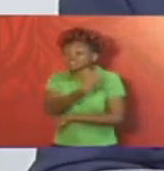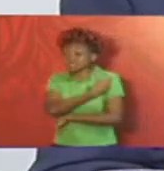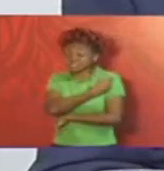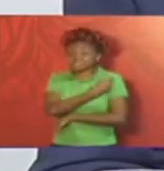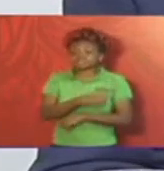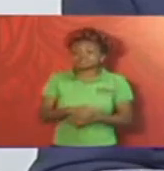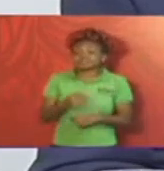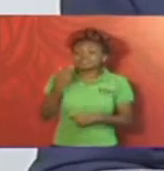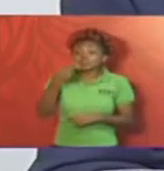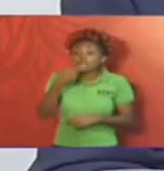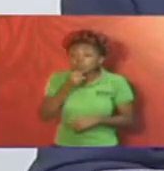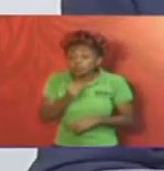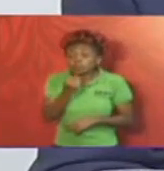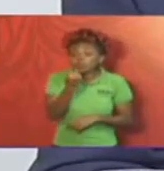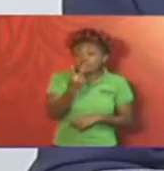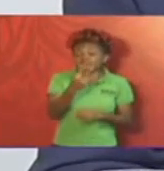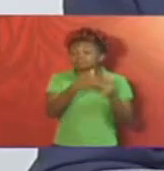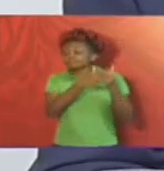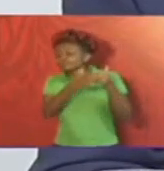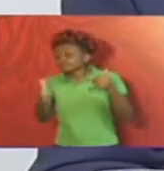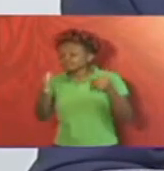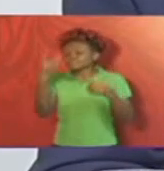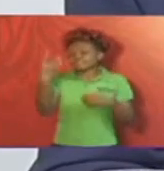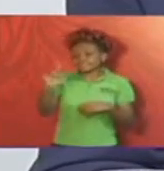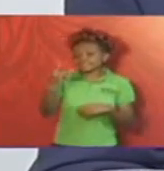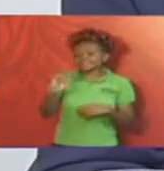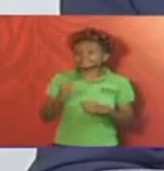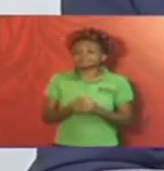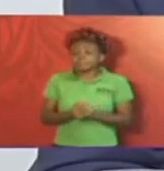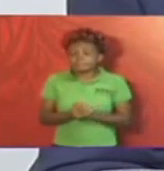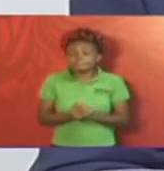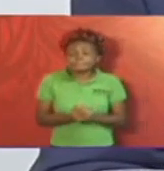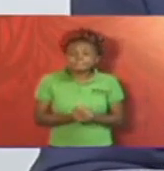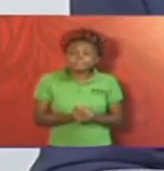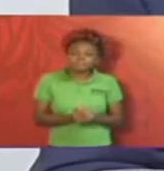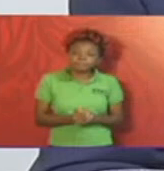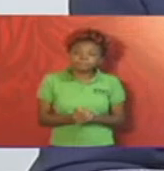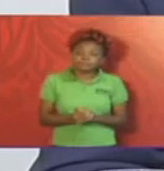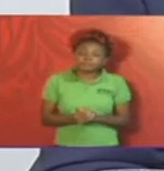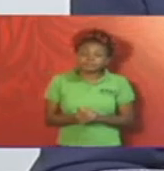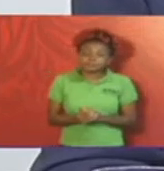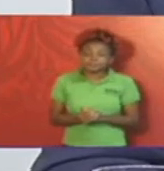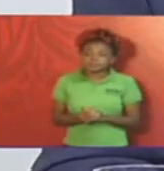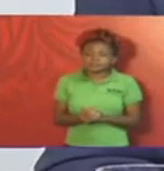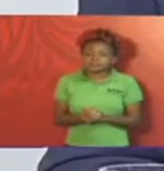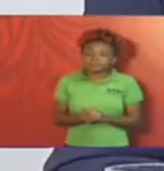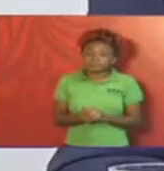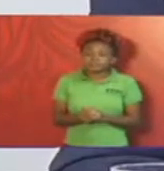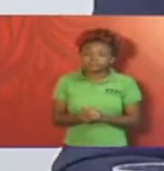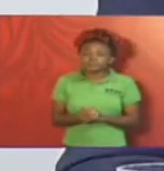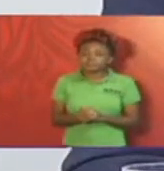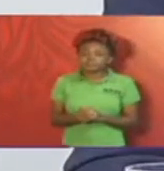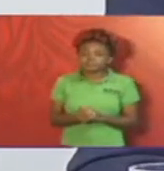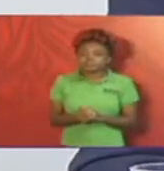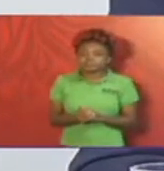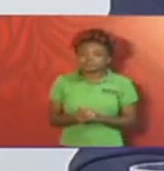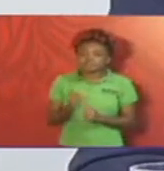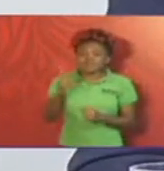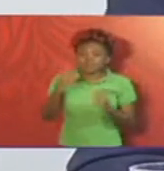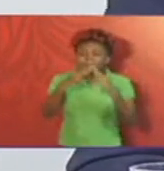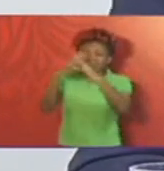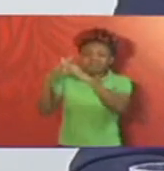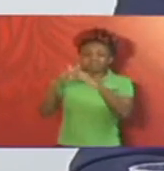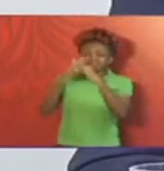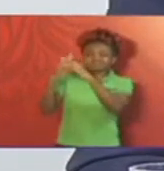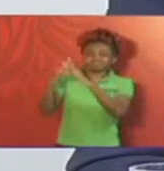came in a couple months ago for the Ministry of National Security from our counterpart agency in the United States. And that was a one-off.